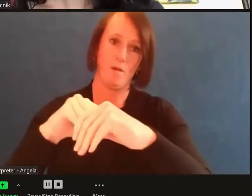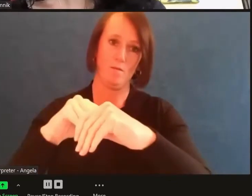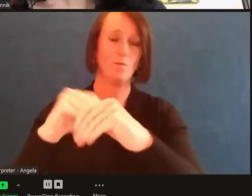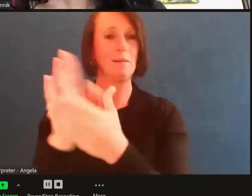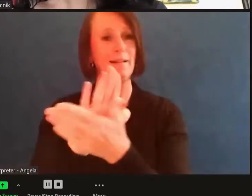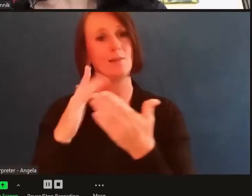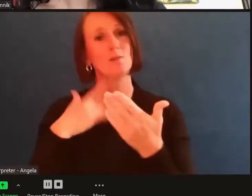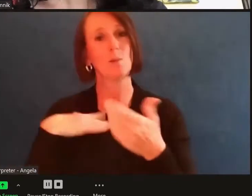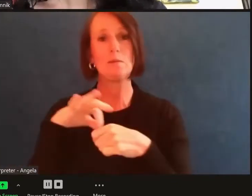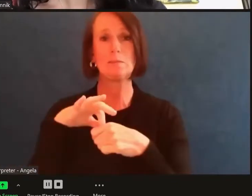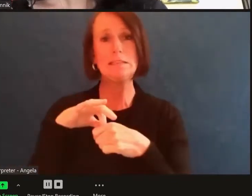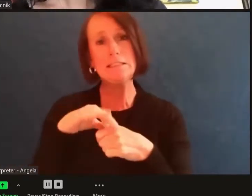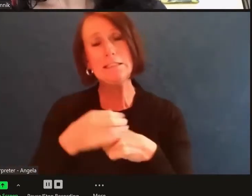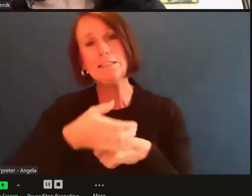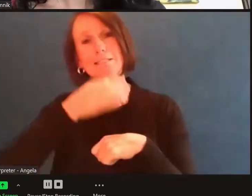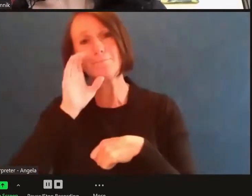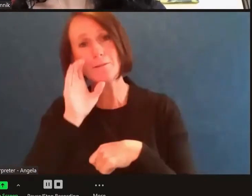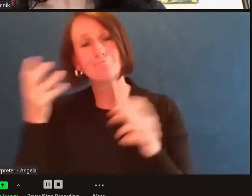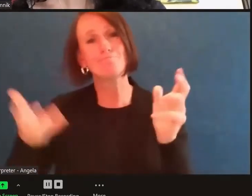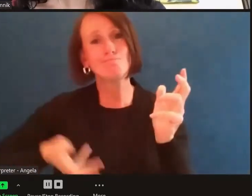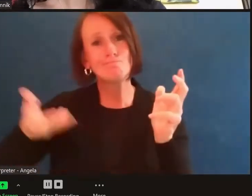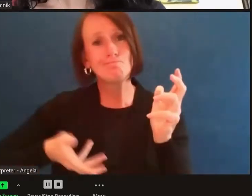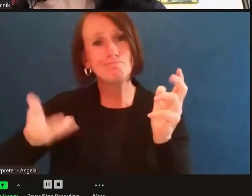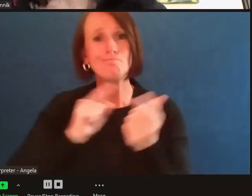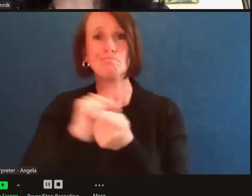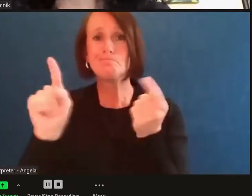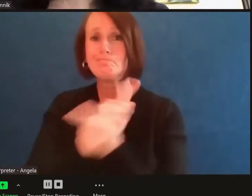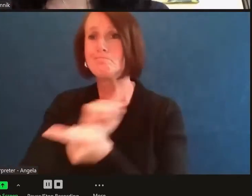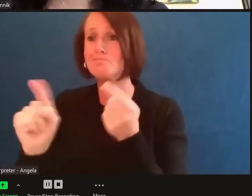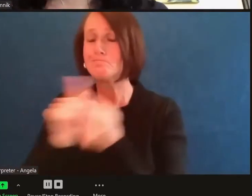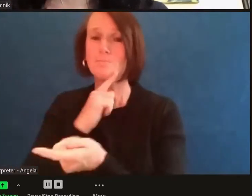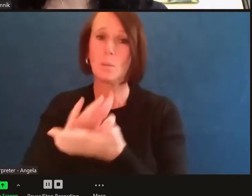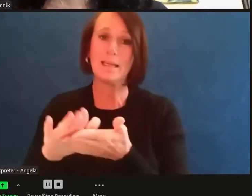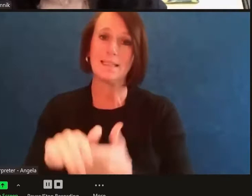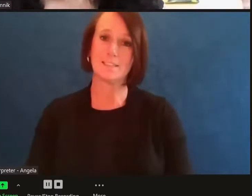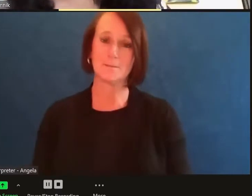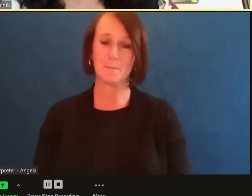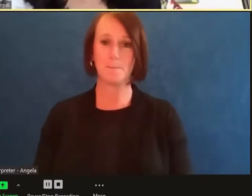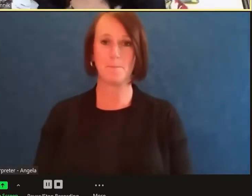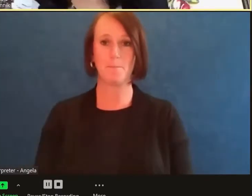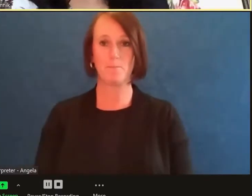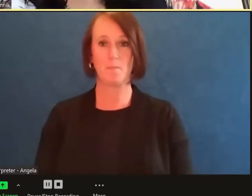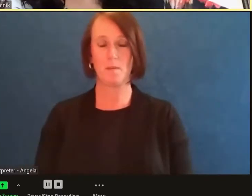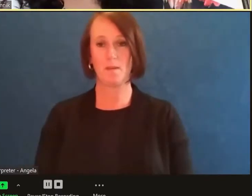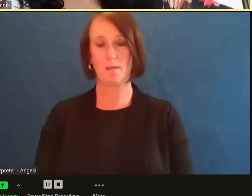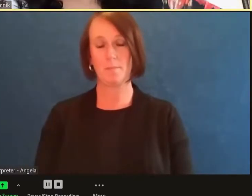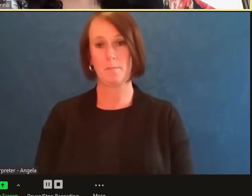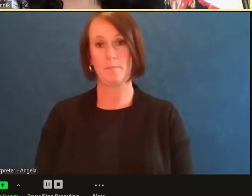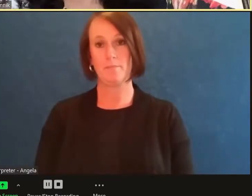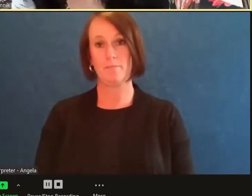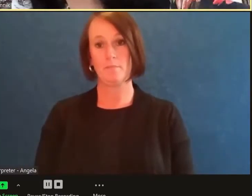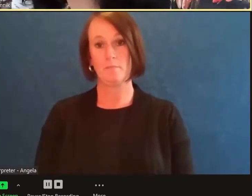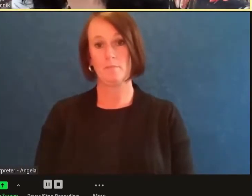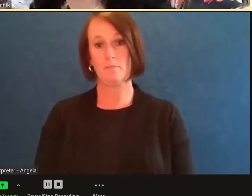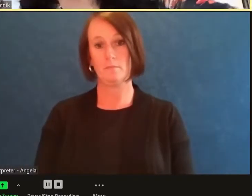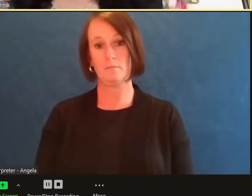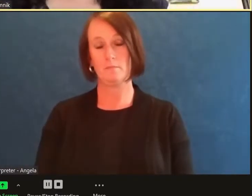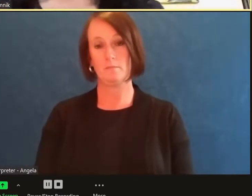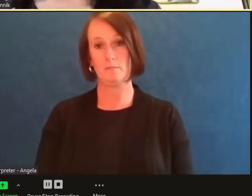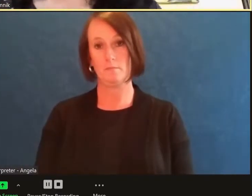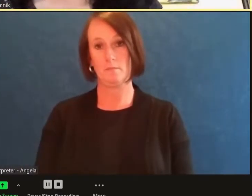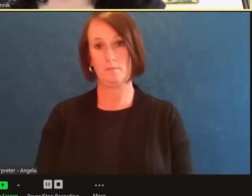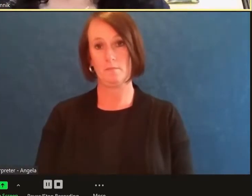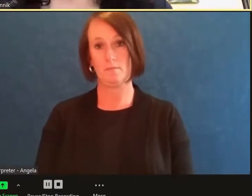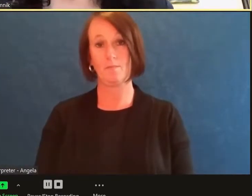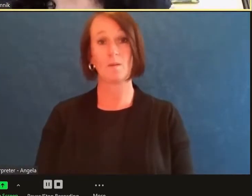and just sitting and meeting with people. Oh. Well, Eric, if you were at Word in the